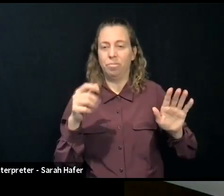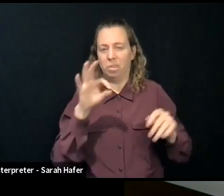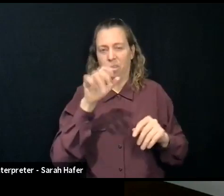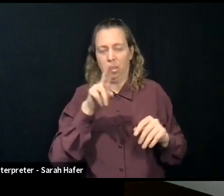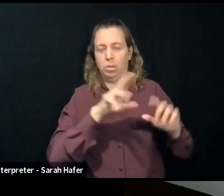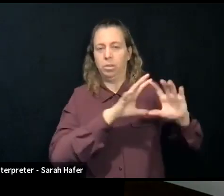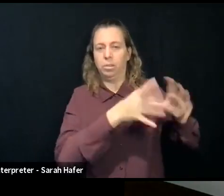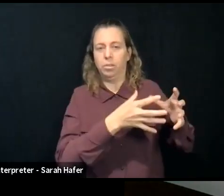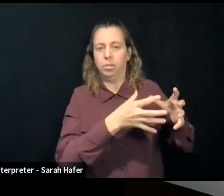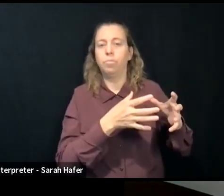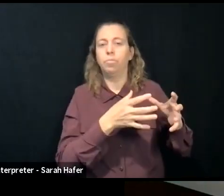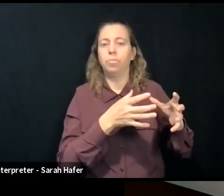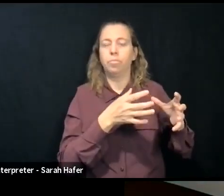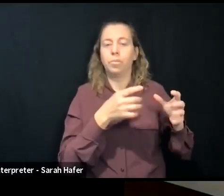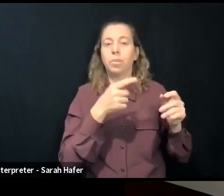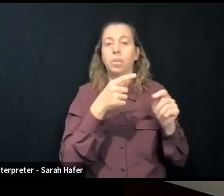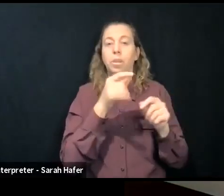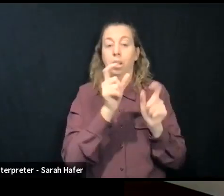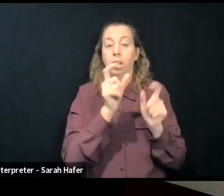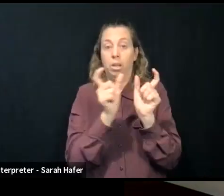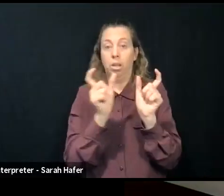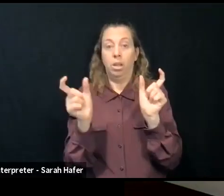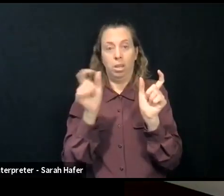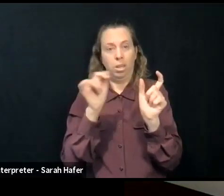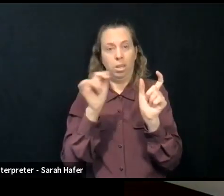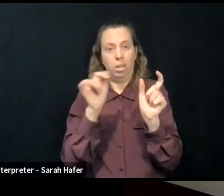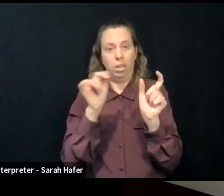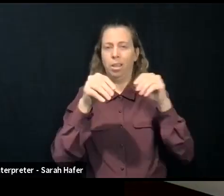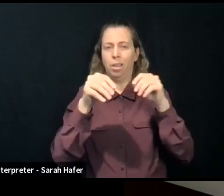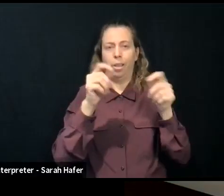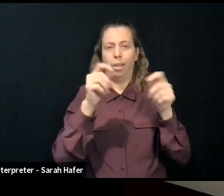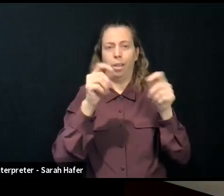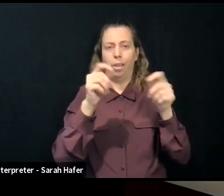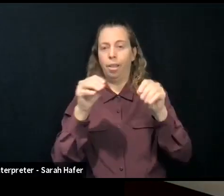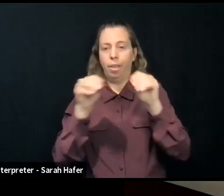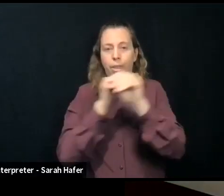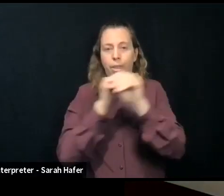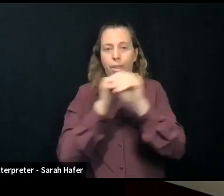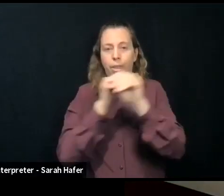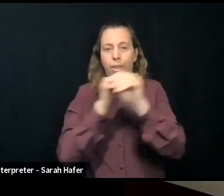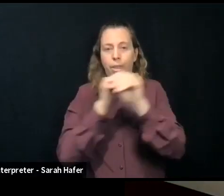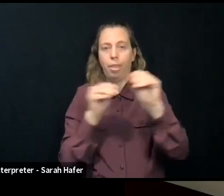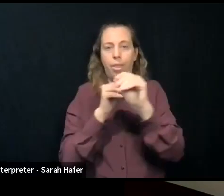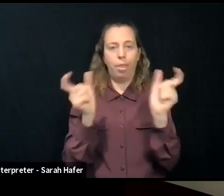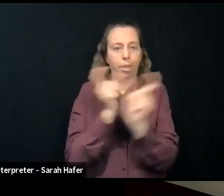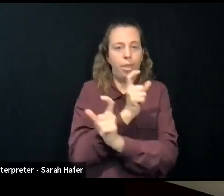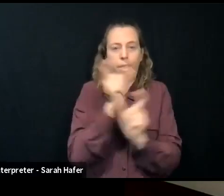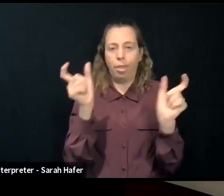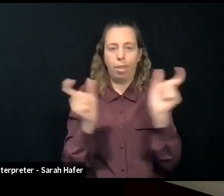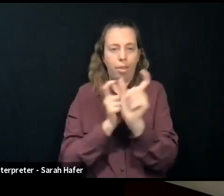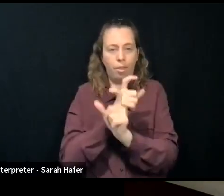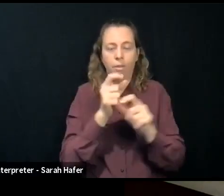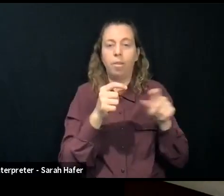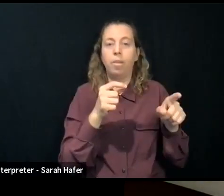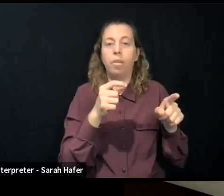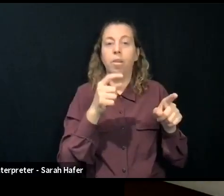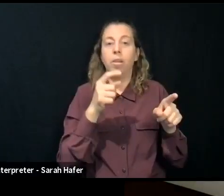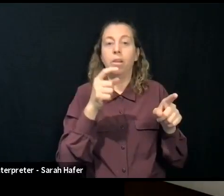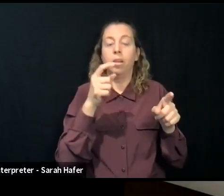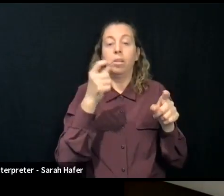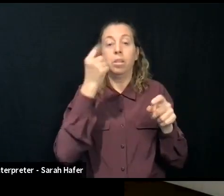different viruses. So in addition to very small changes in one piece of genetic code or RNA, influenza